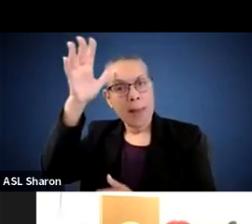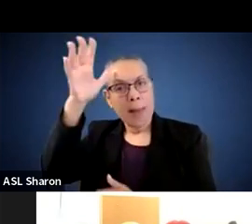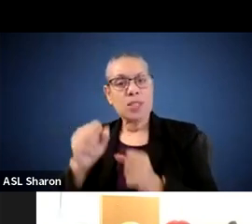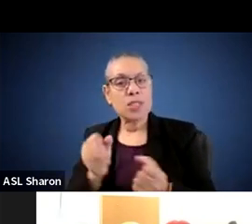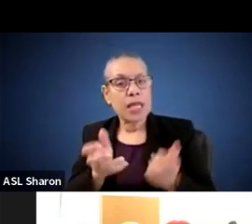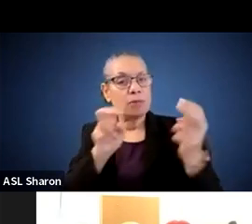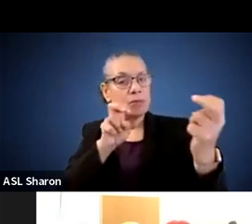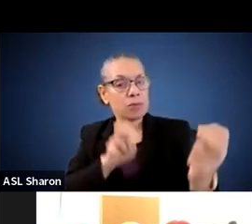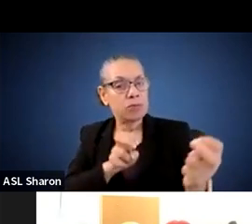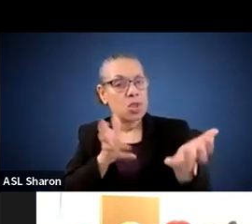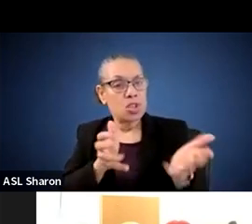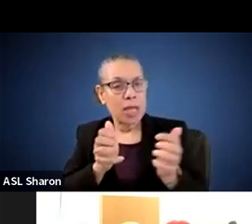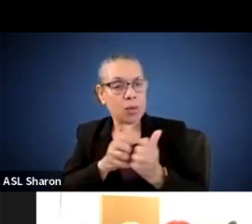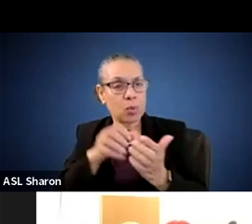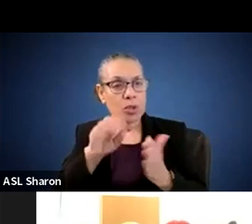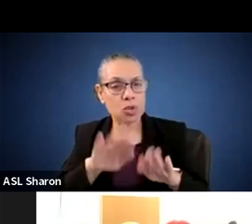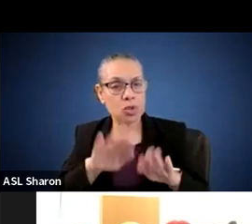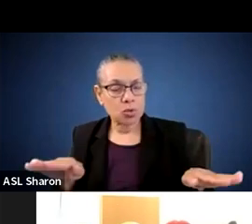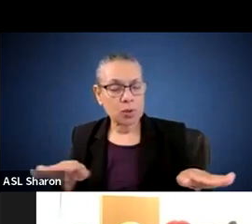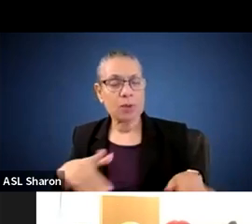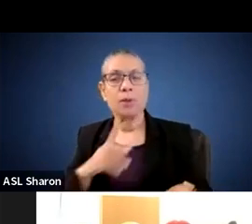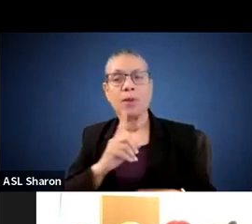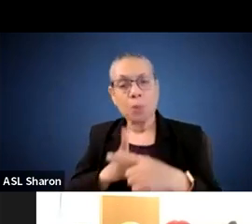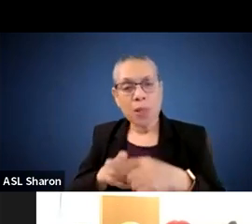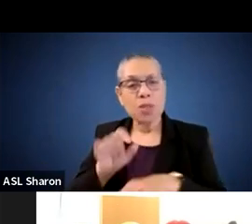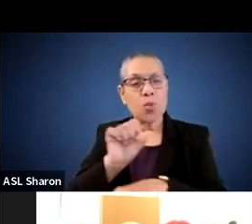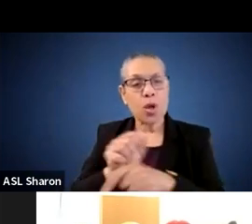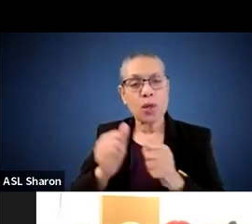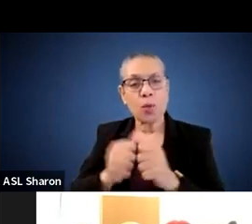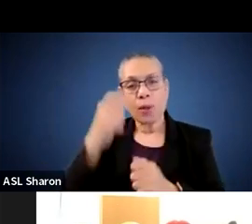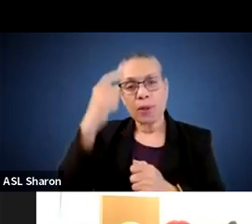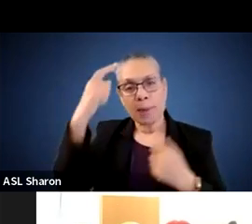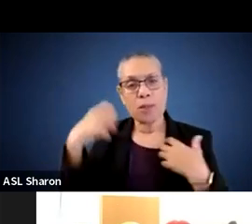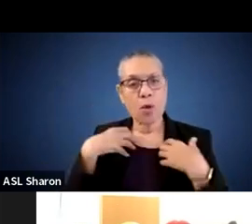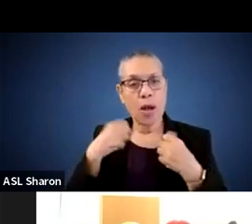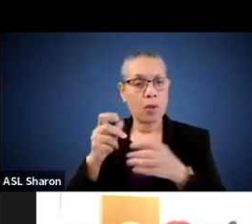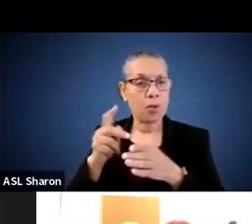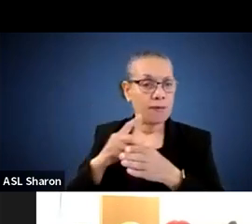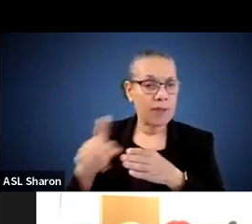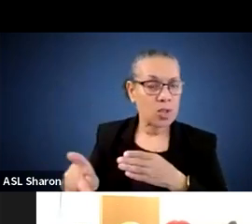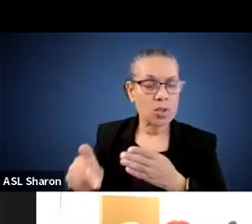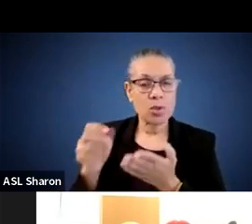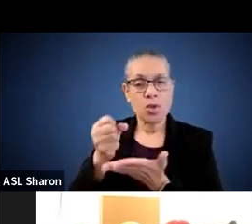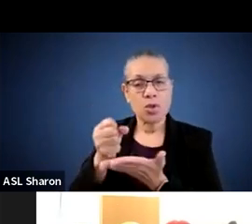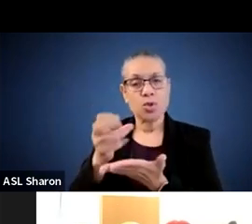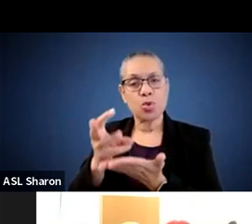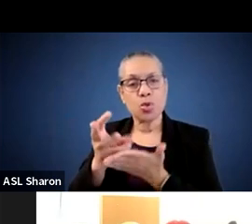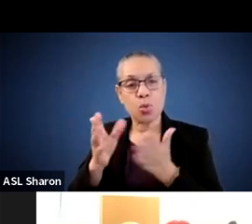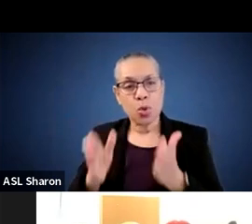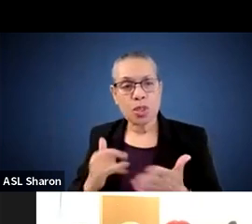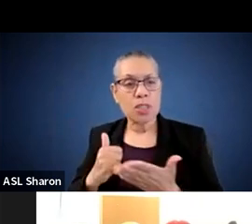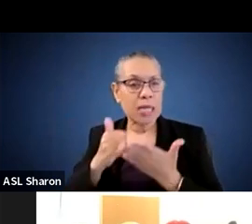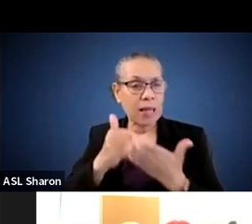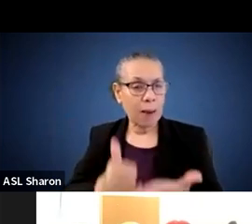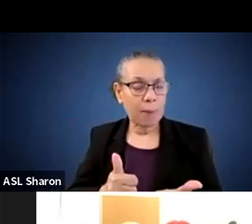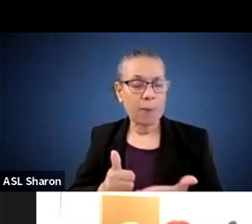superintendent York Carmen about working with our mental health professionals on a more regular basis and that they're communicating it and just